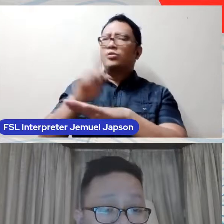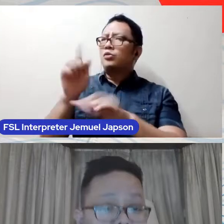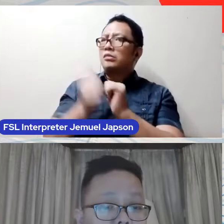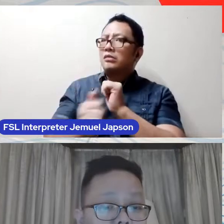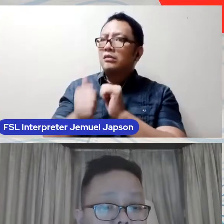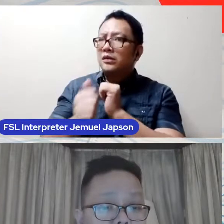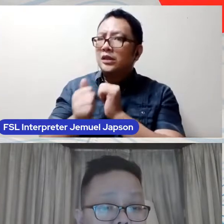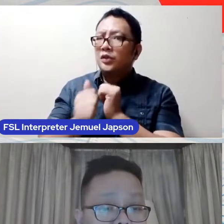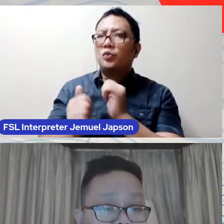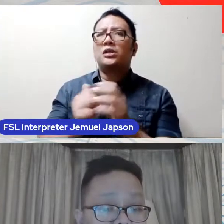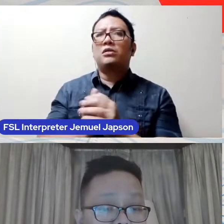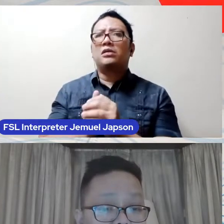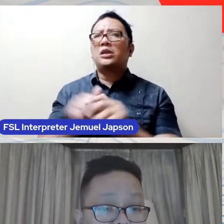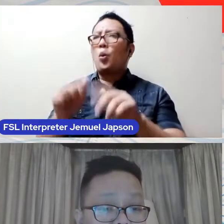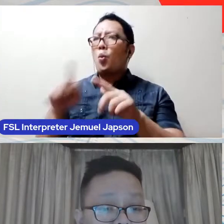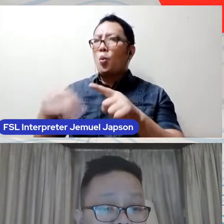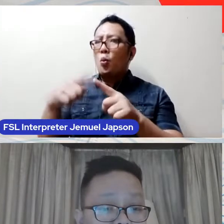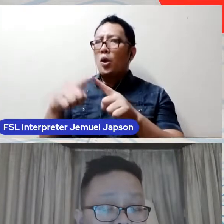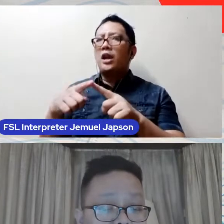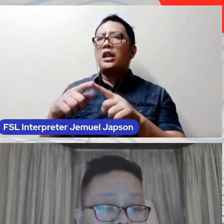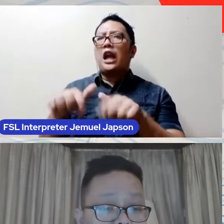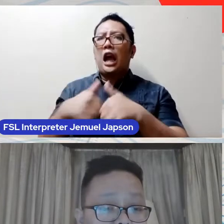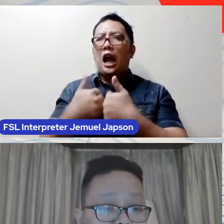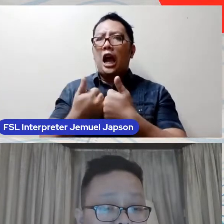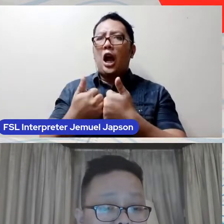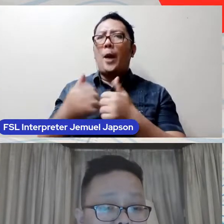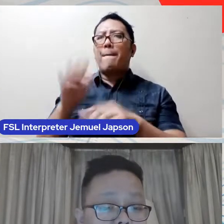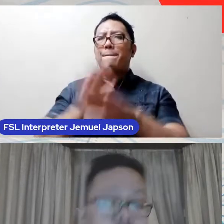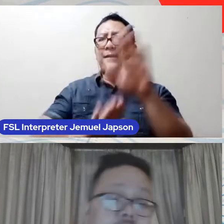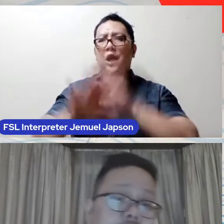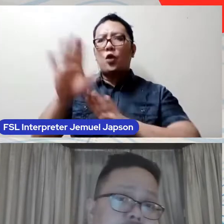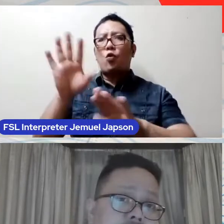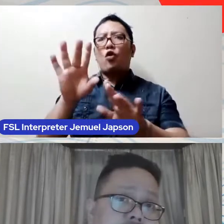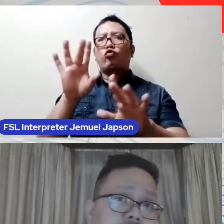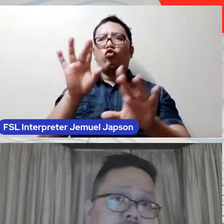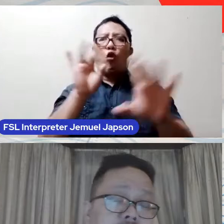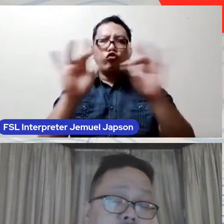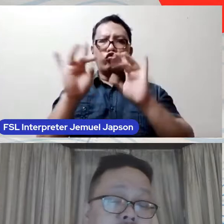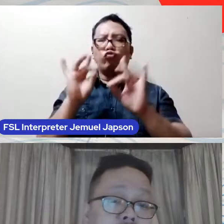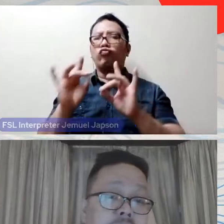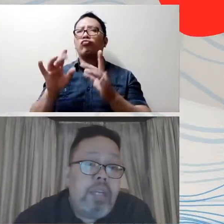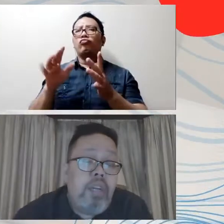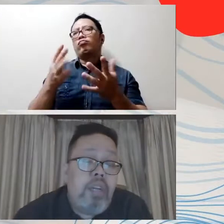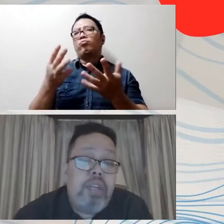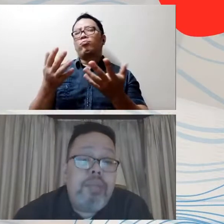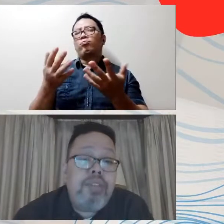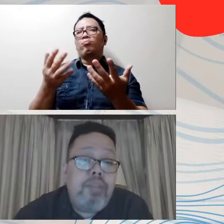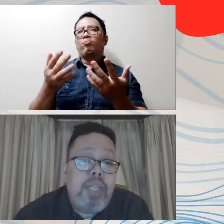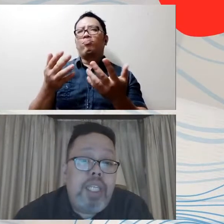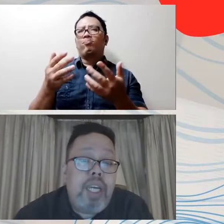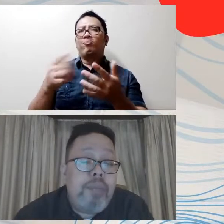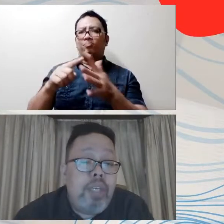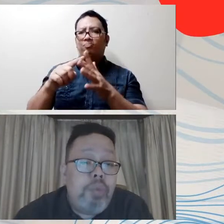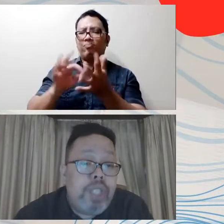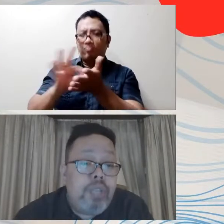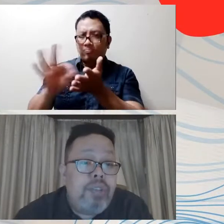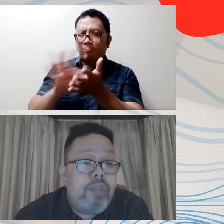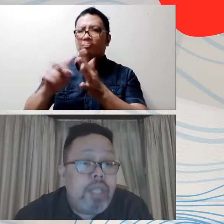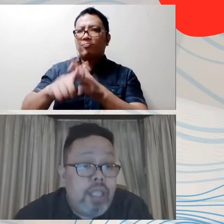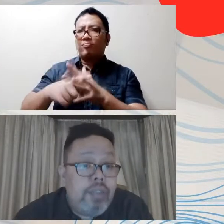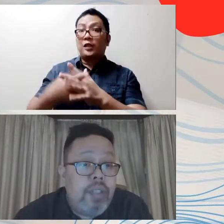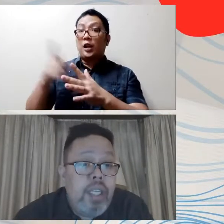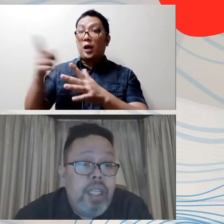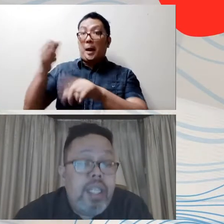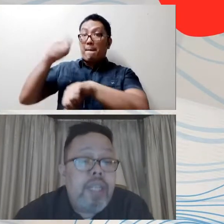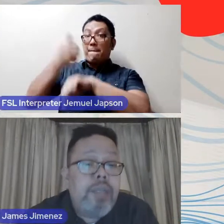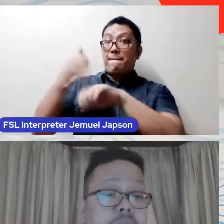and when and how did the random manual audit start? Well, when we say na it's mandated by law, ibig sabihin nakapaloob siya dun sa